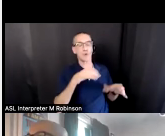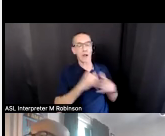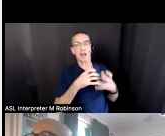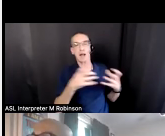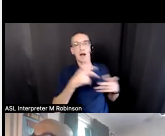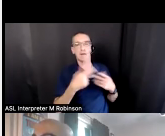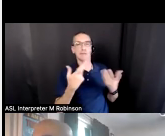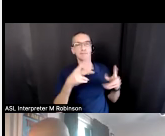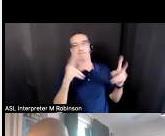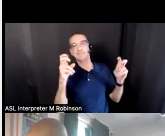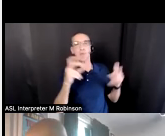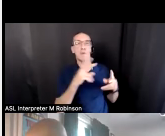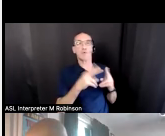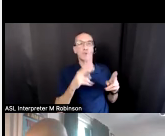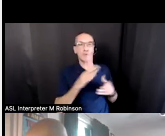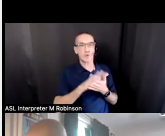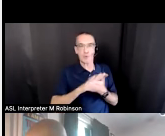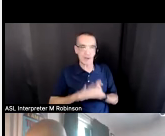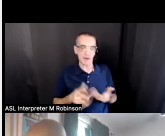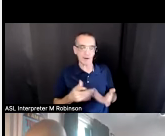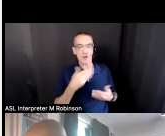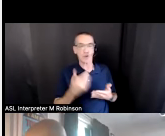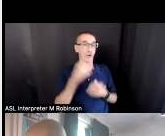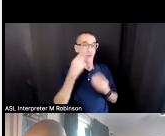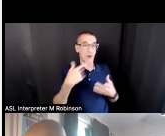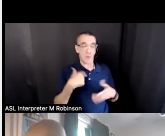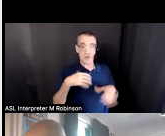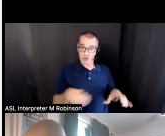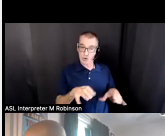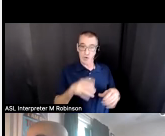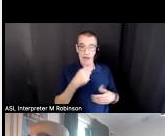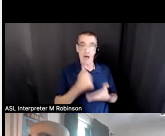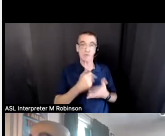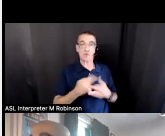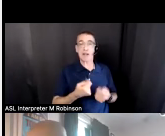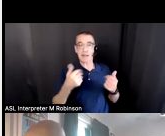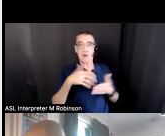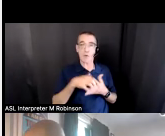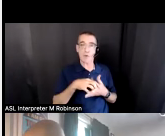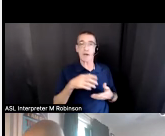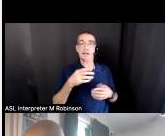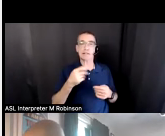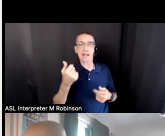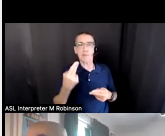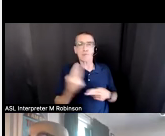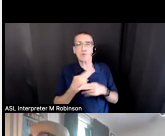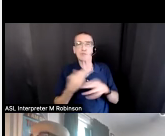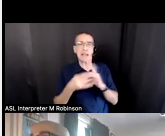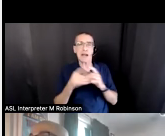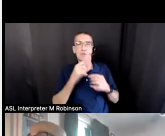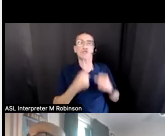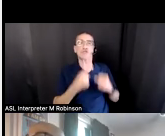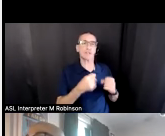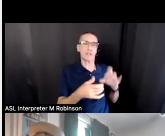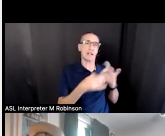pruning. So the new information and learning that we're doing helps to eliminate weak and seldom used connections and really strengthens the connections